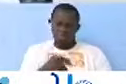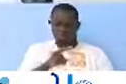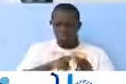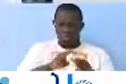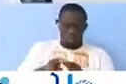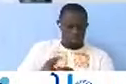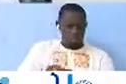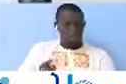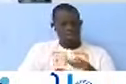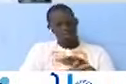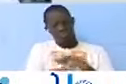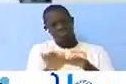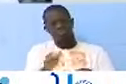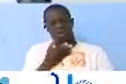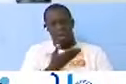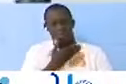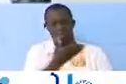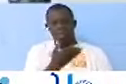ground.